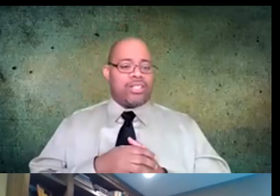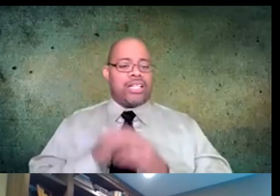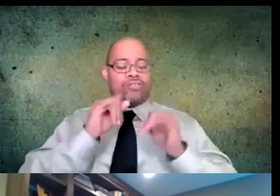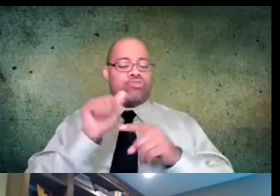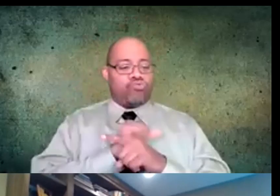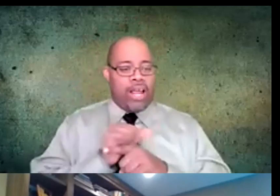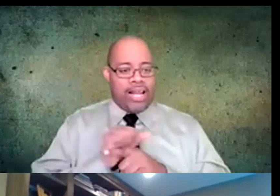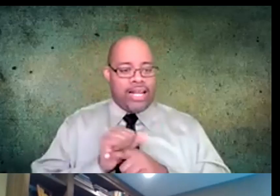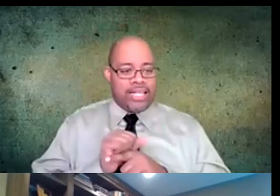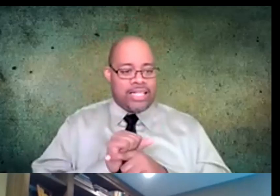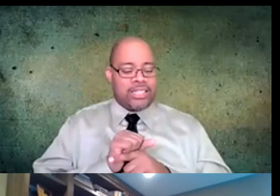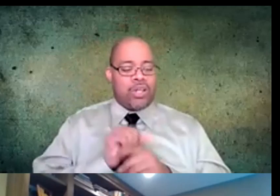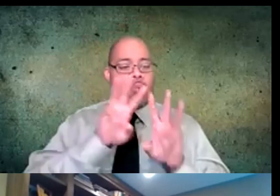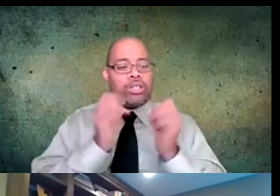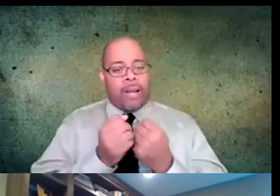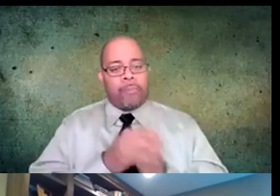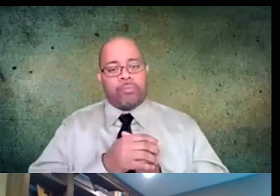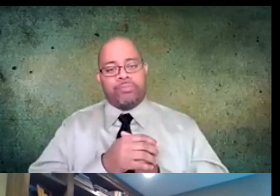training workshops.